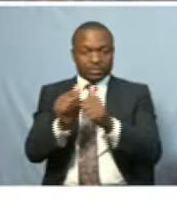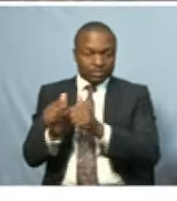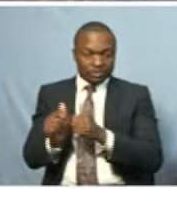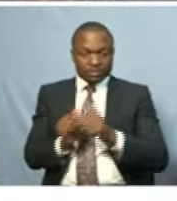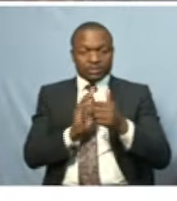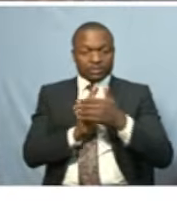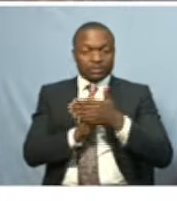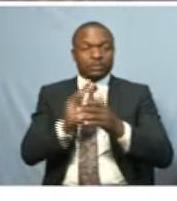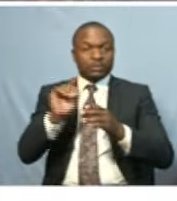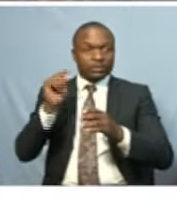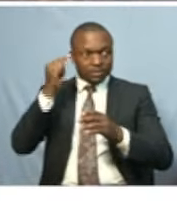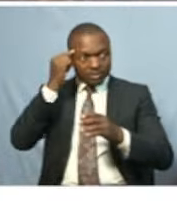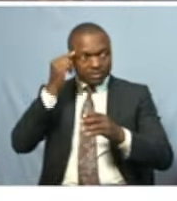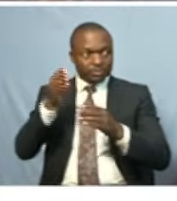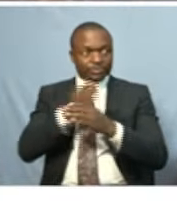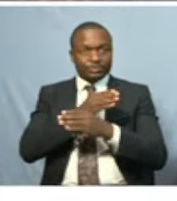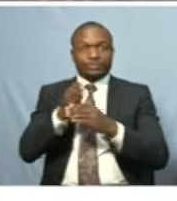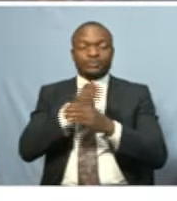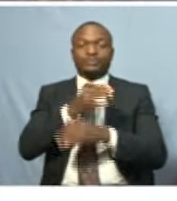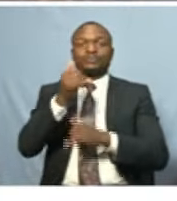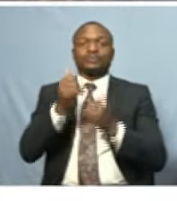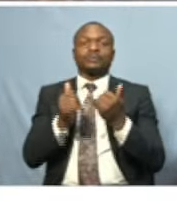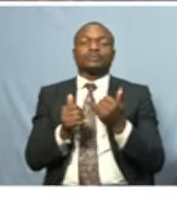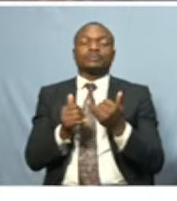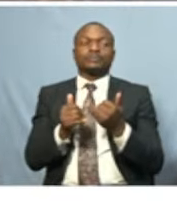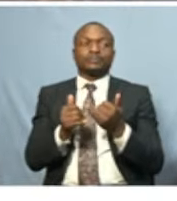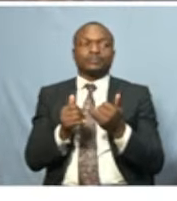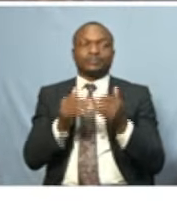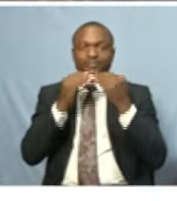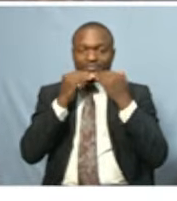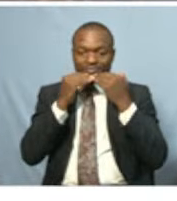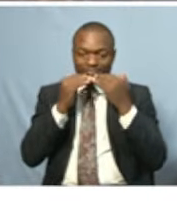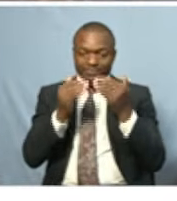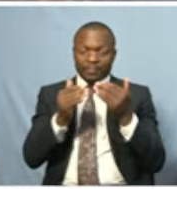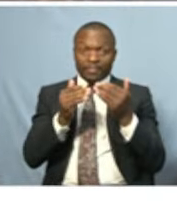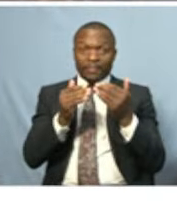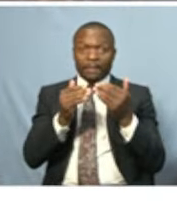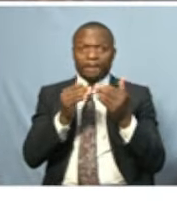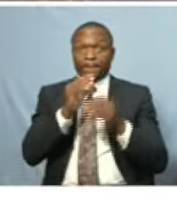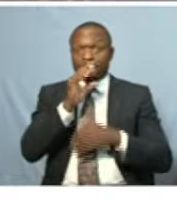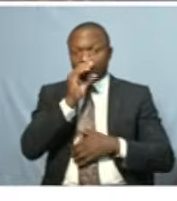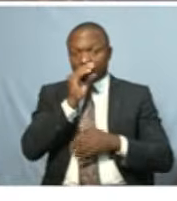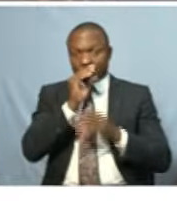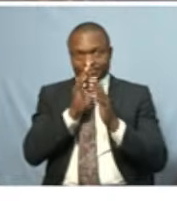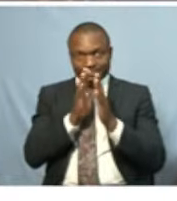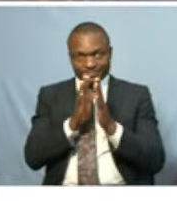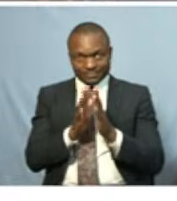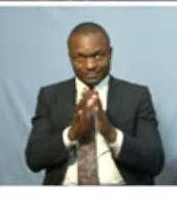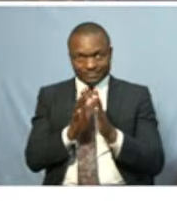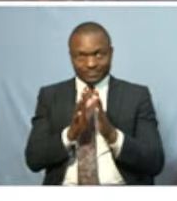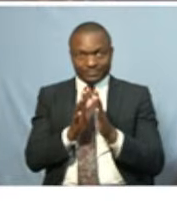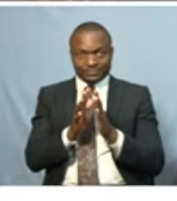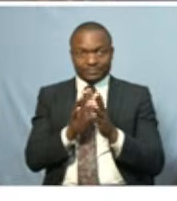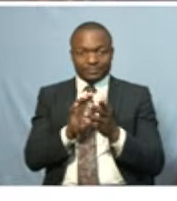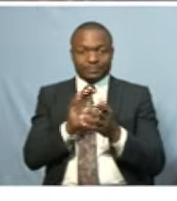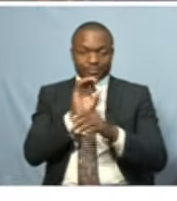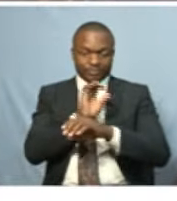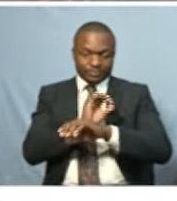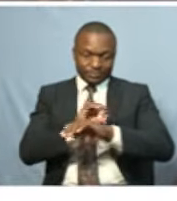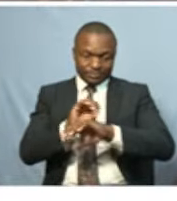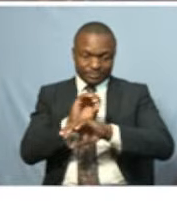Government Business to be the last person to debate. Thank you very much, Madam Speaker, for the